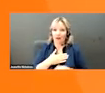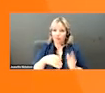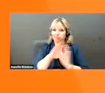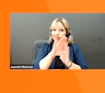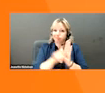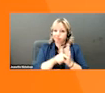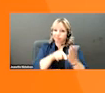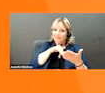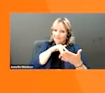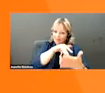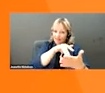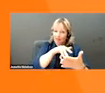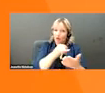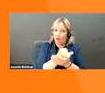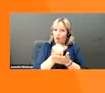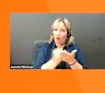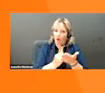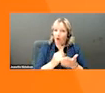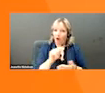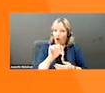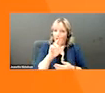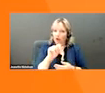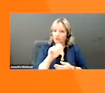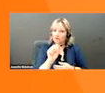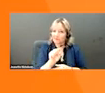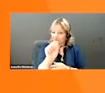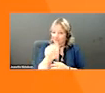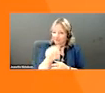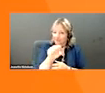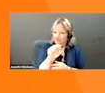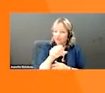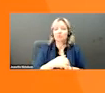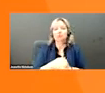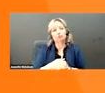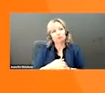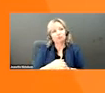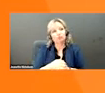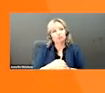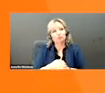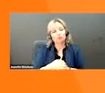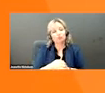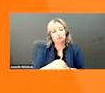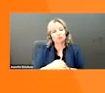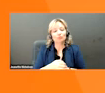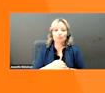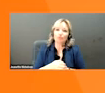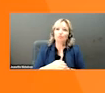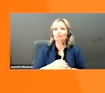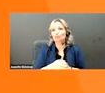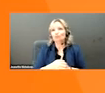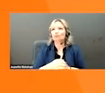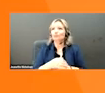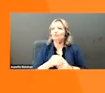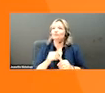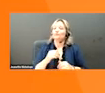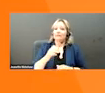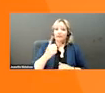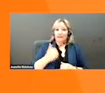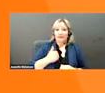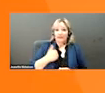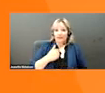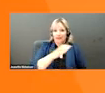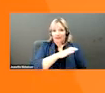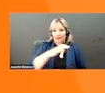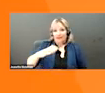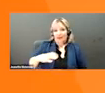I do have some knowledge of grants from the Canada Council for the